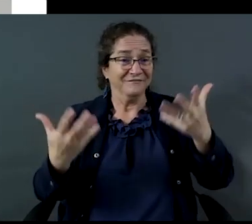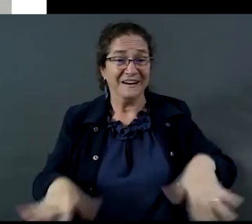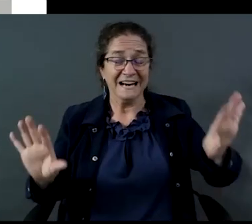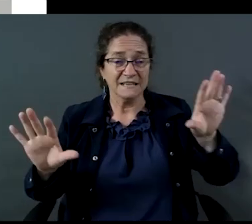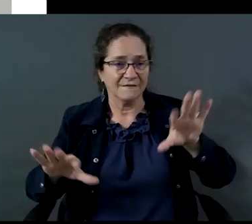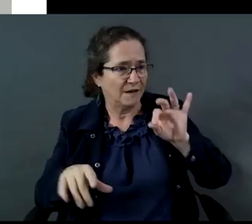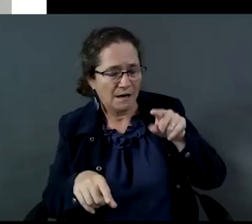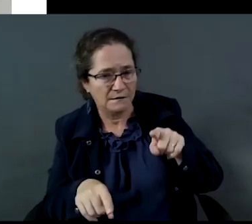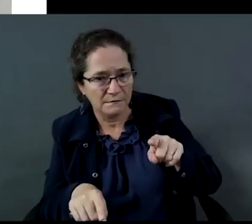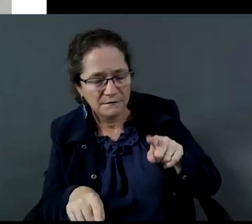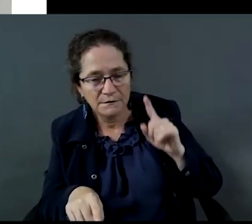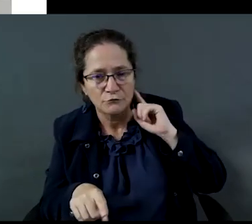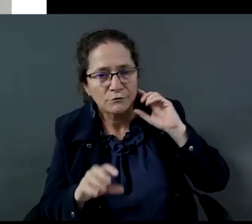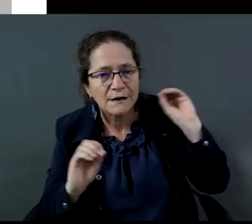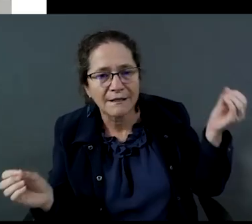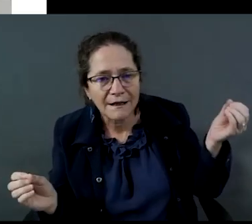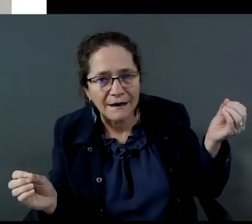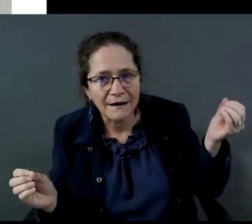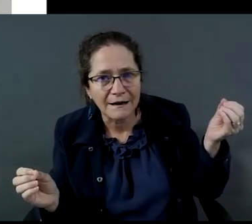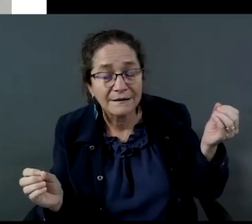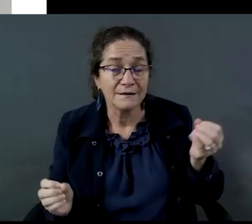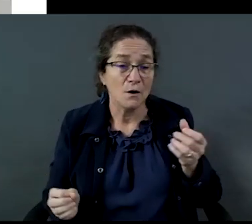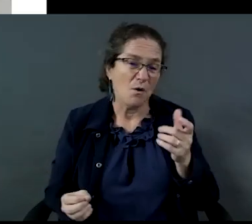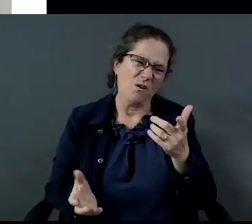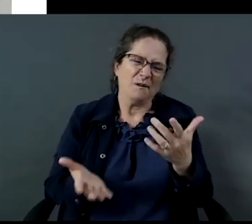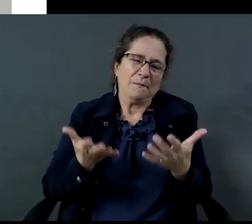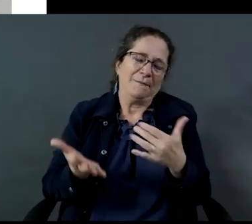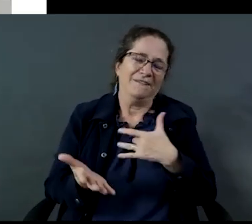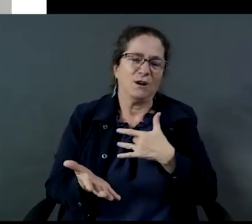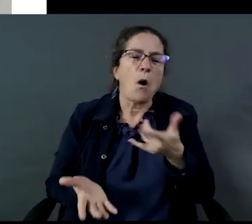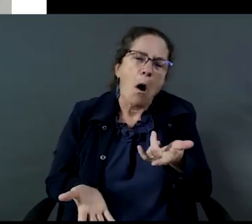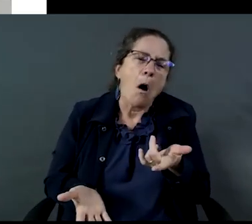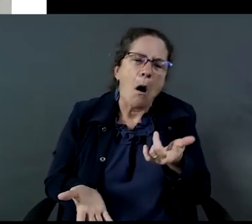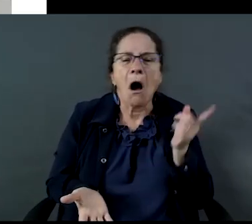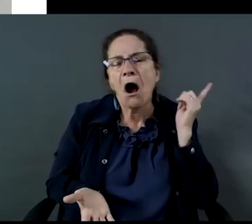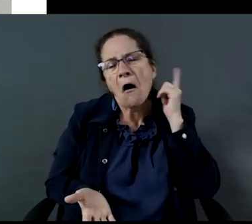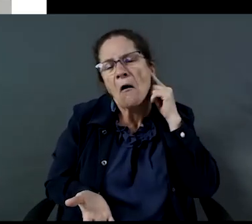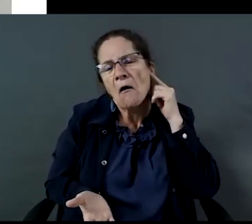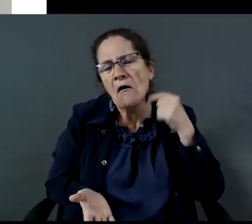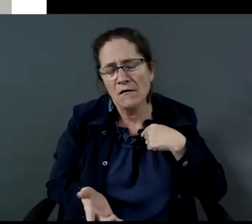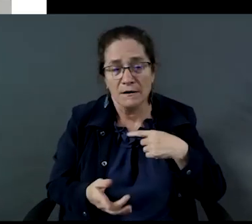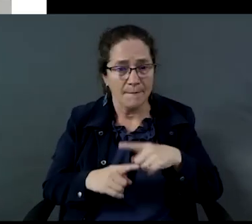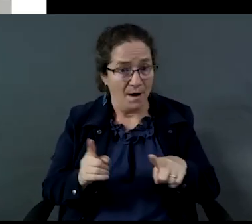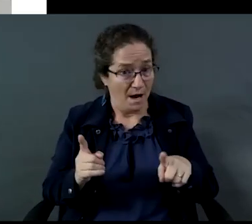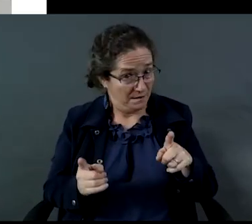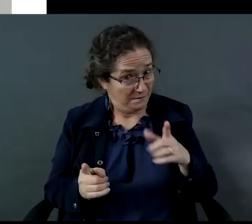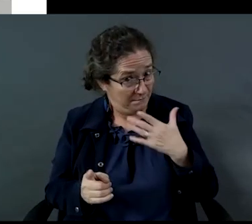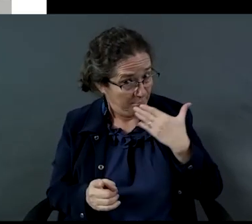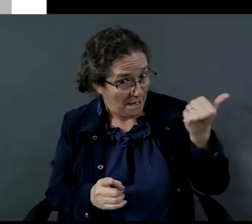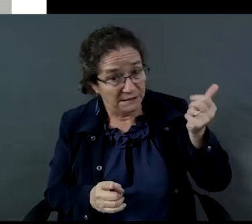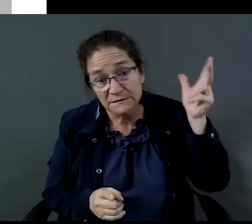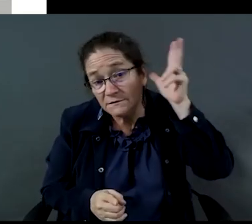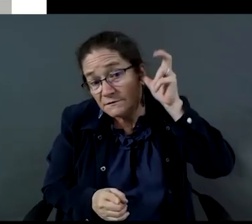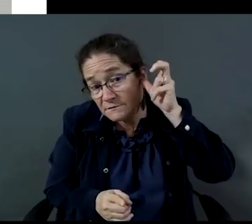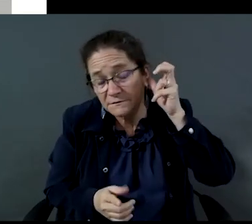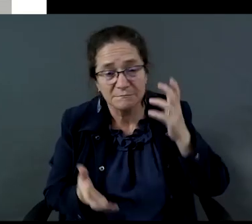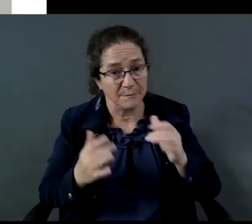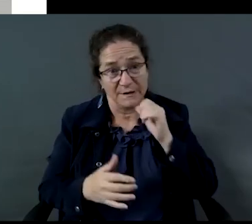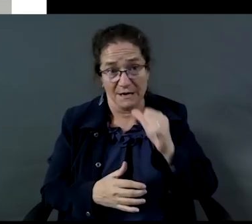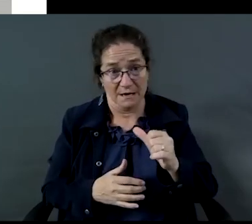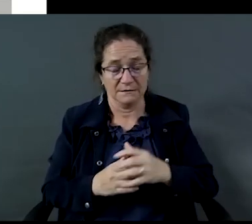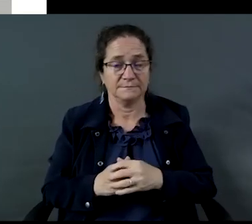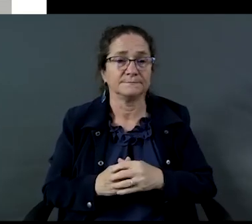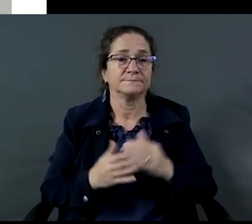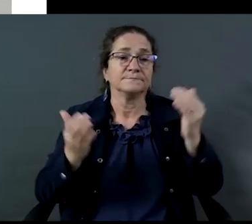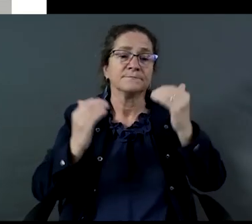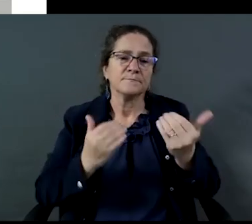heard me. Yeah, but maybe not as well as they could have had everything been working properly. What are their limitations? Every technology has pros